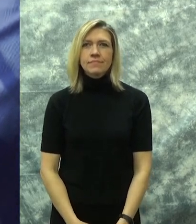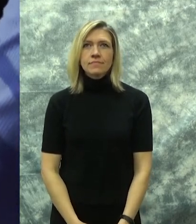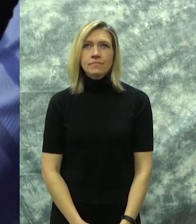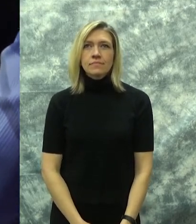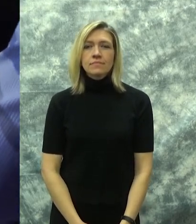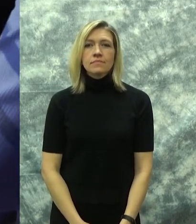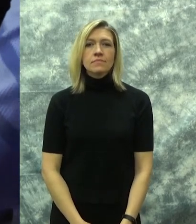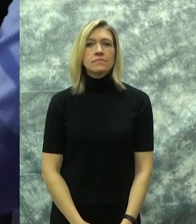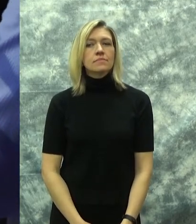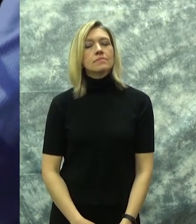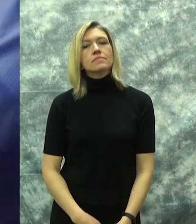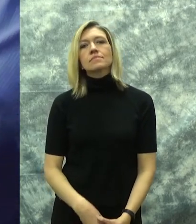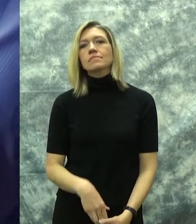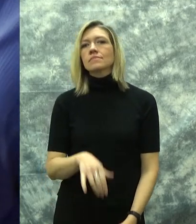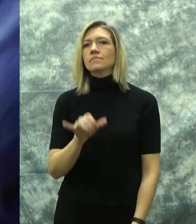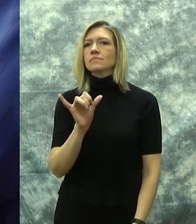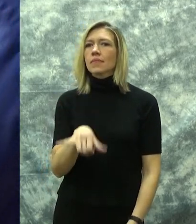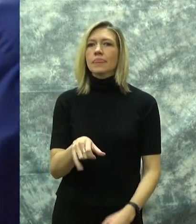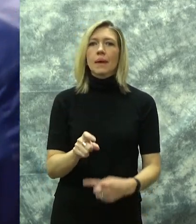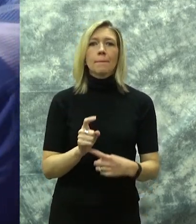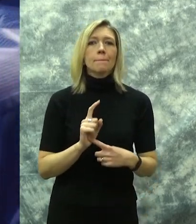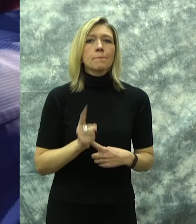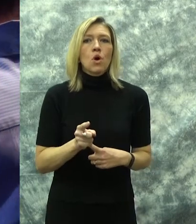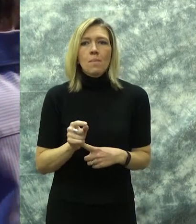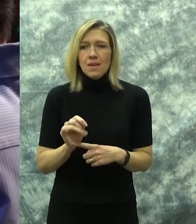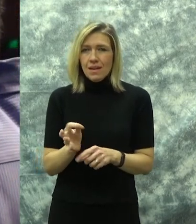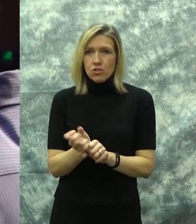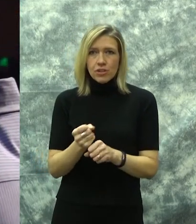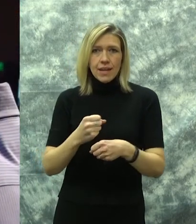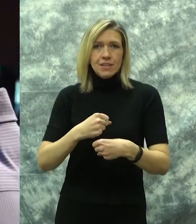It's the moment of creation.